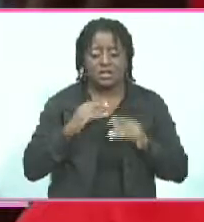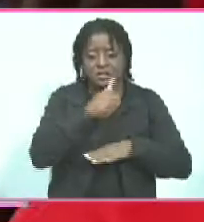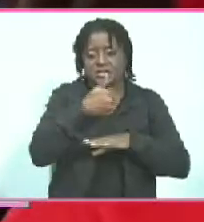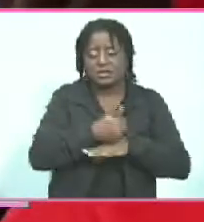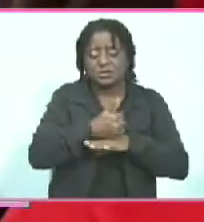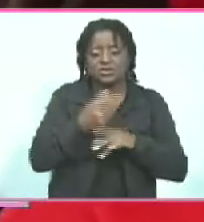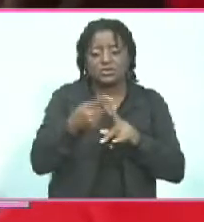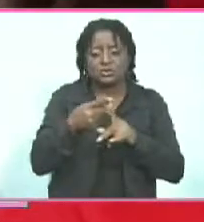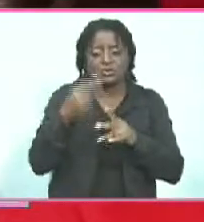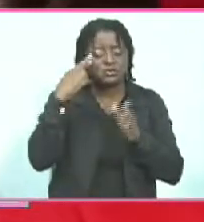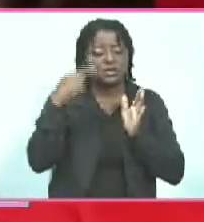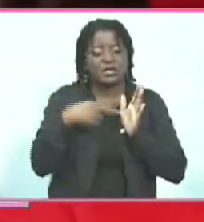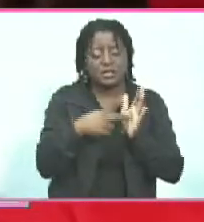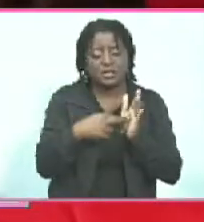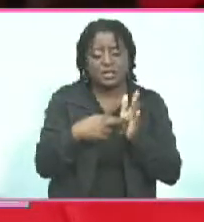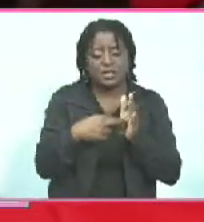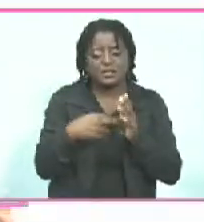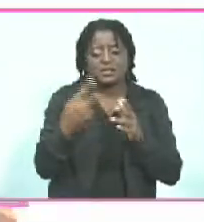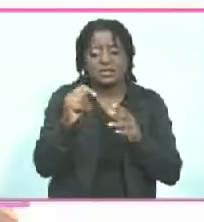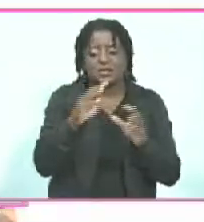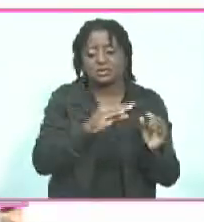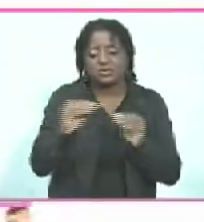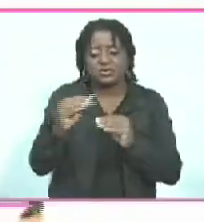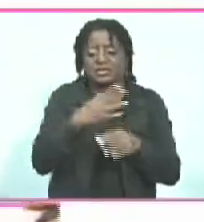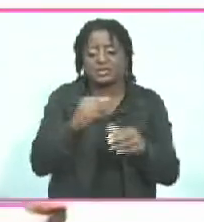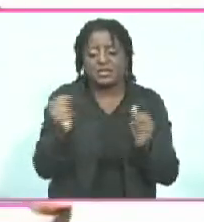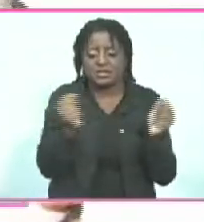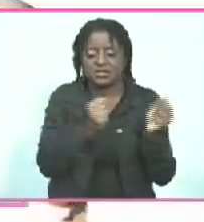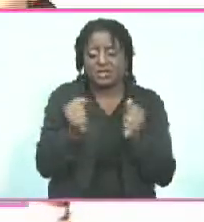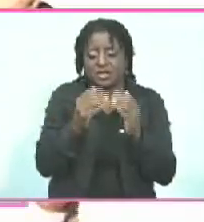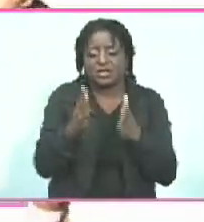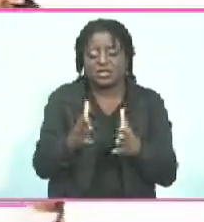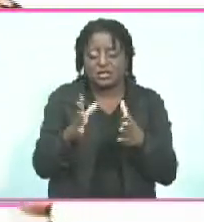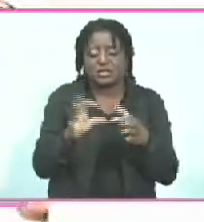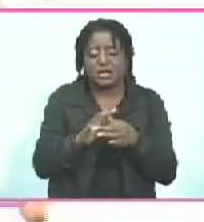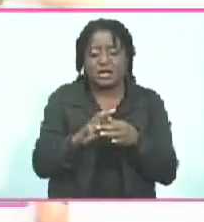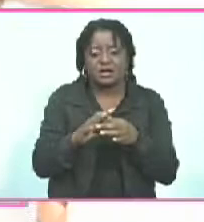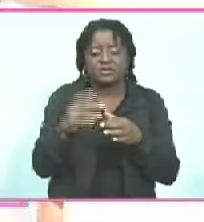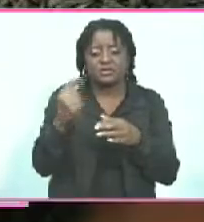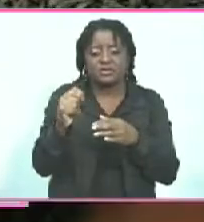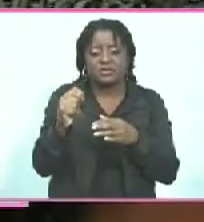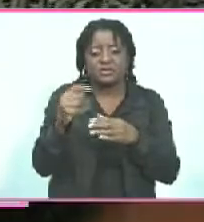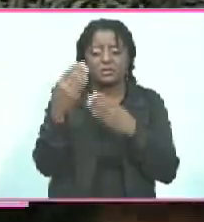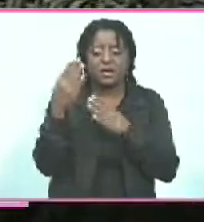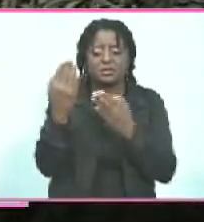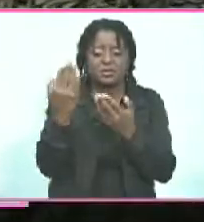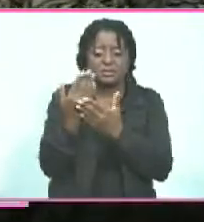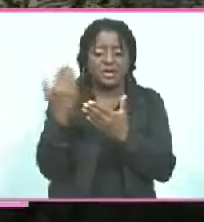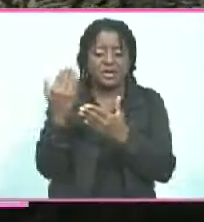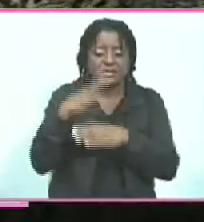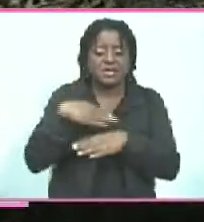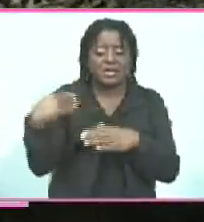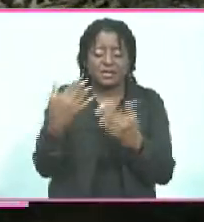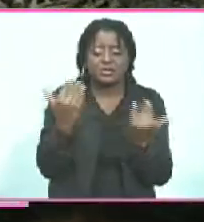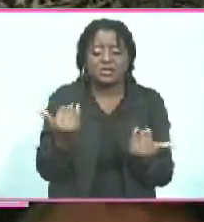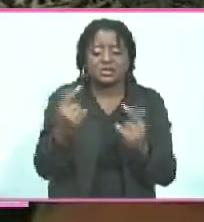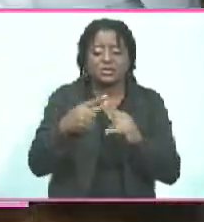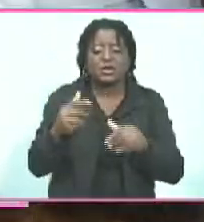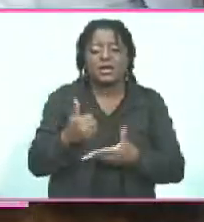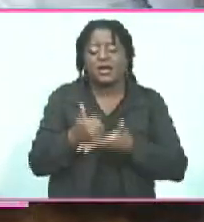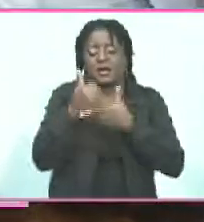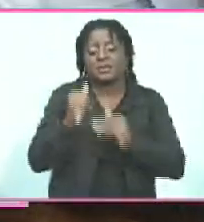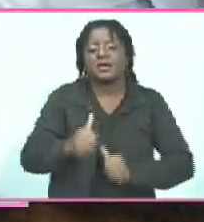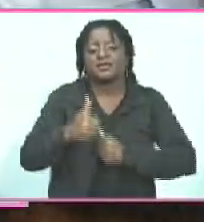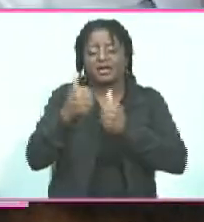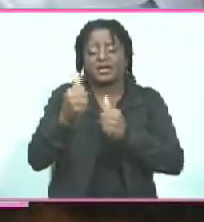and shakers of the Bahamas past and present that have worked tirelessly to help advance our country. And while after much lobbying